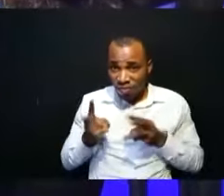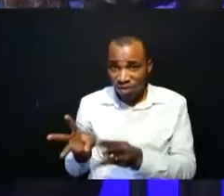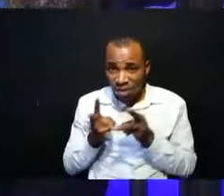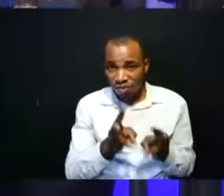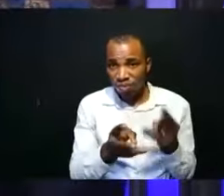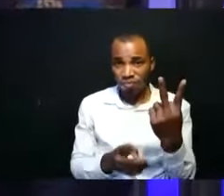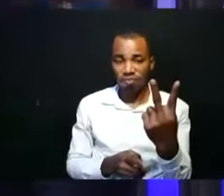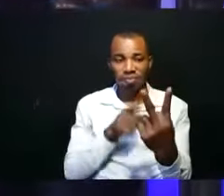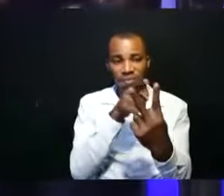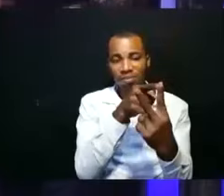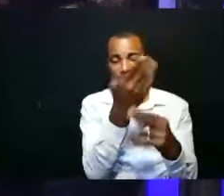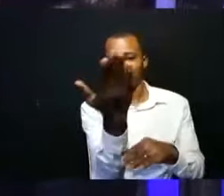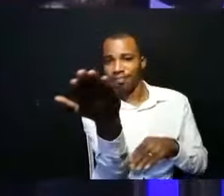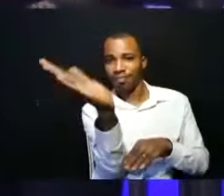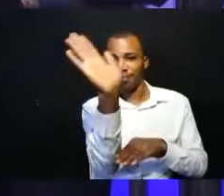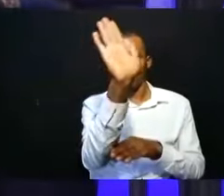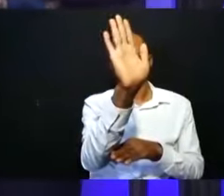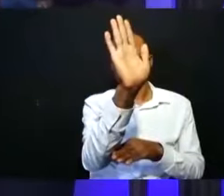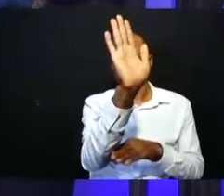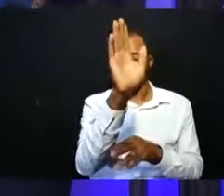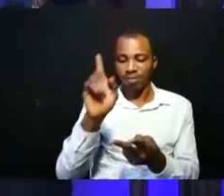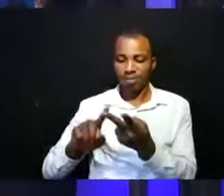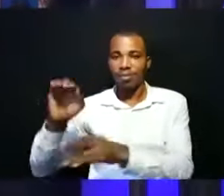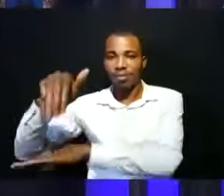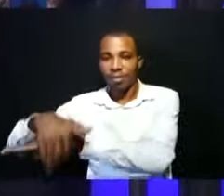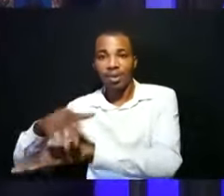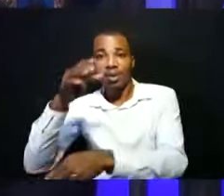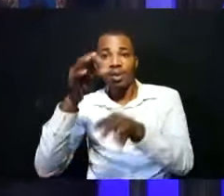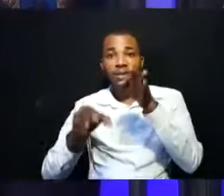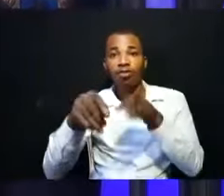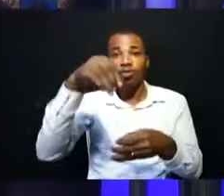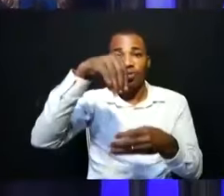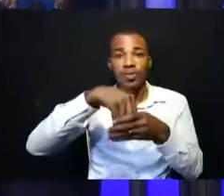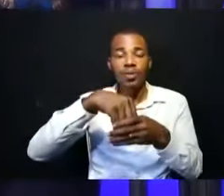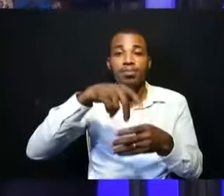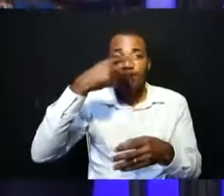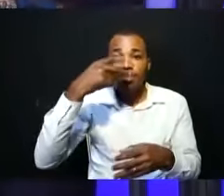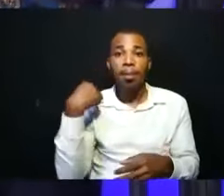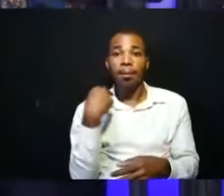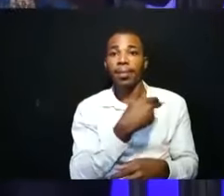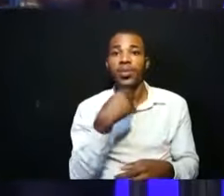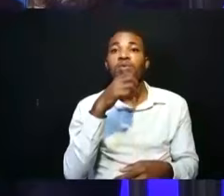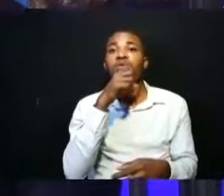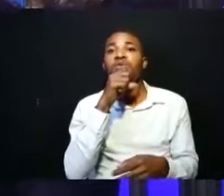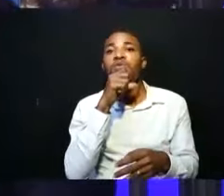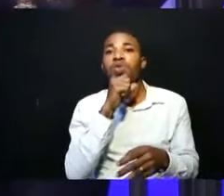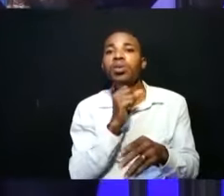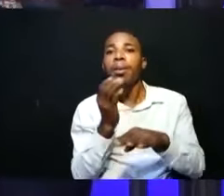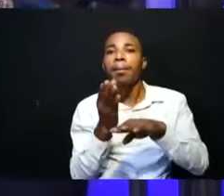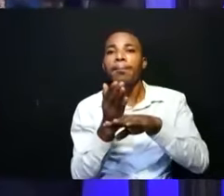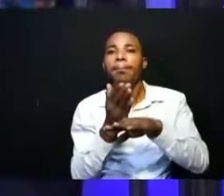part. When you are around 65, if you are a pastor of the Church of Pentecost, now